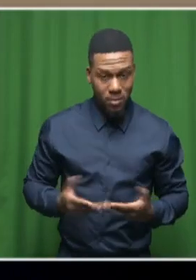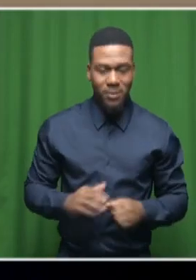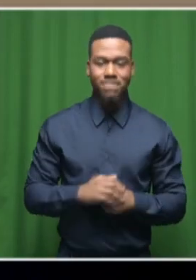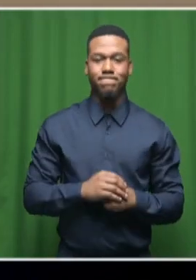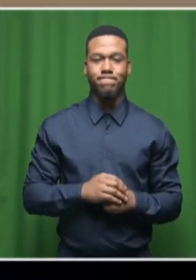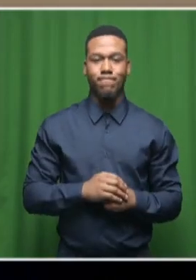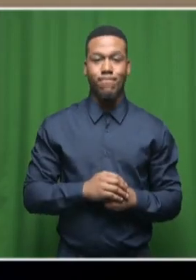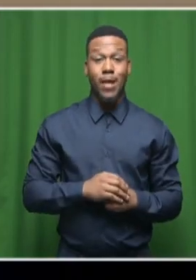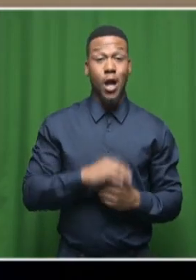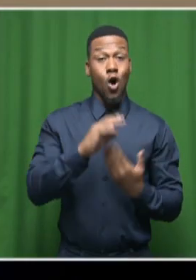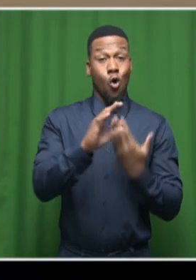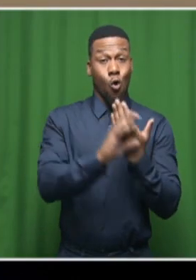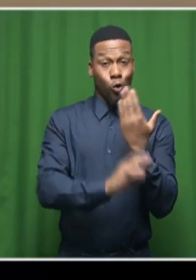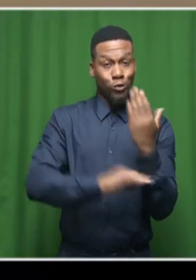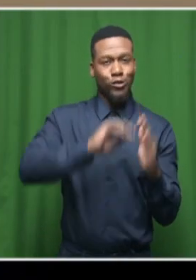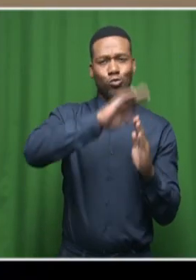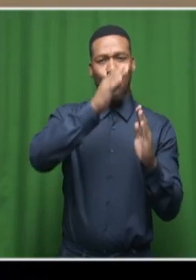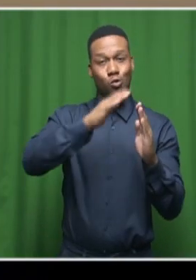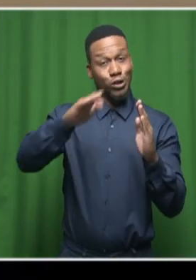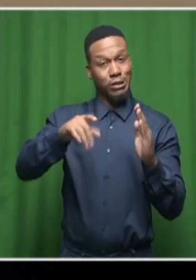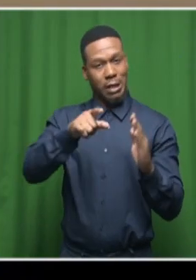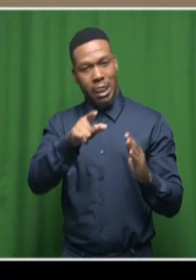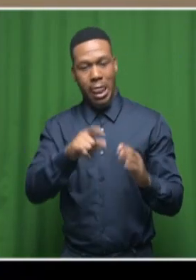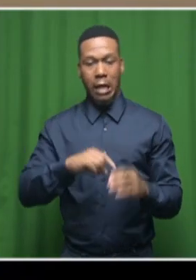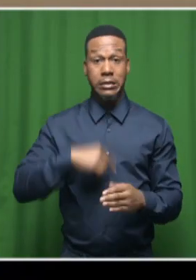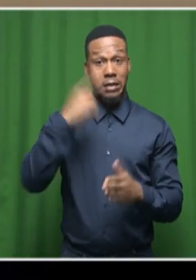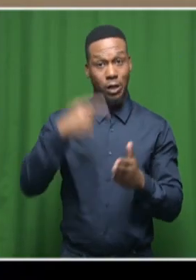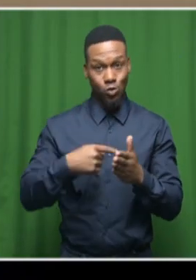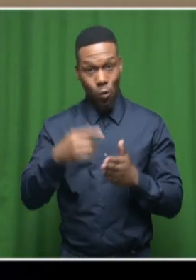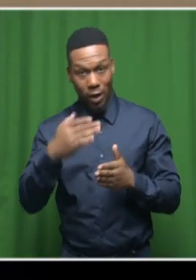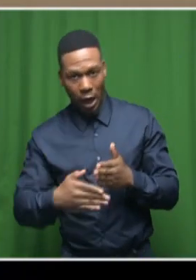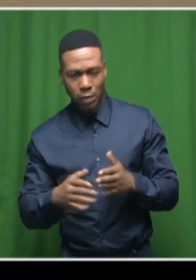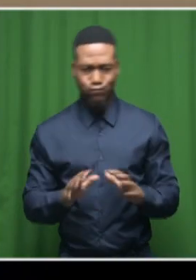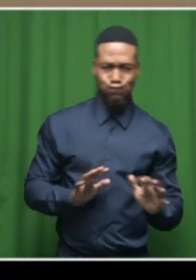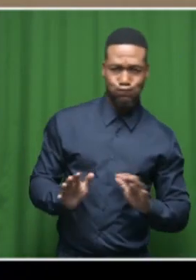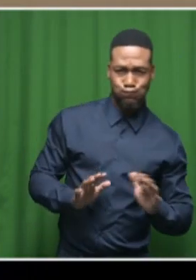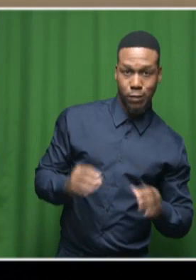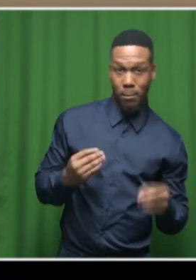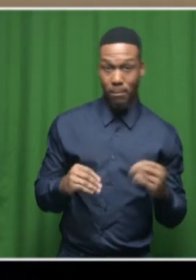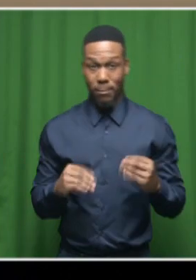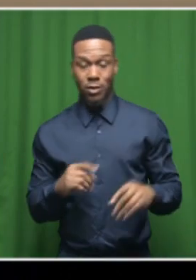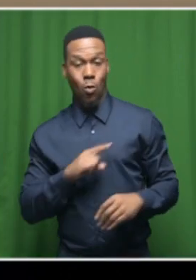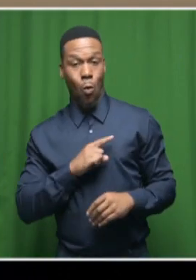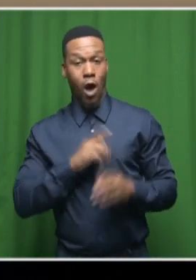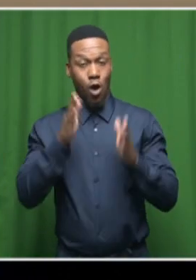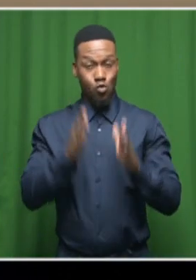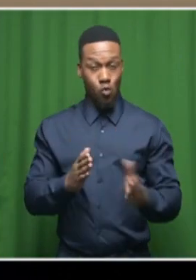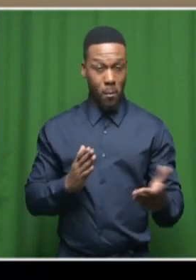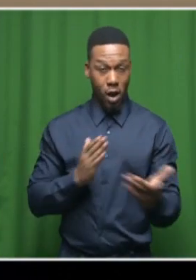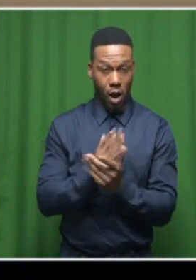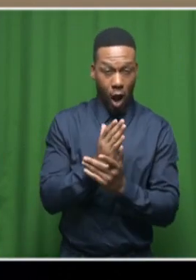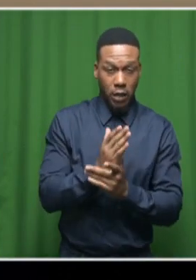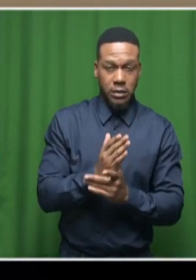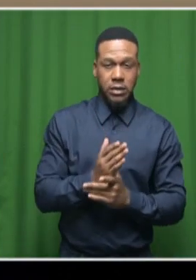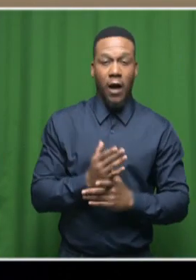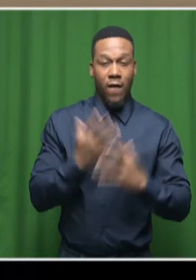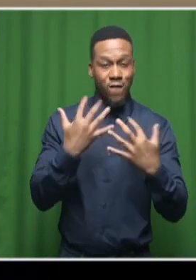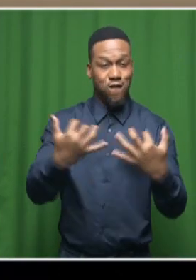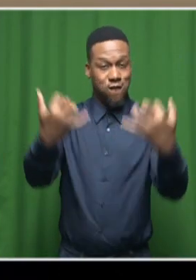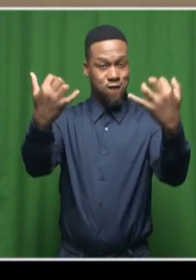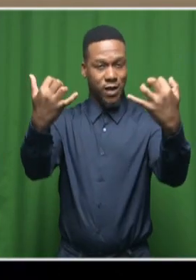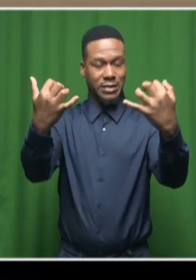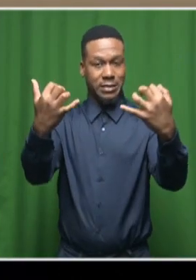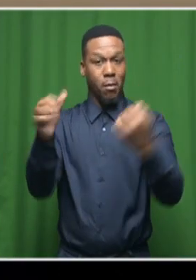The Constitution Hill in Johannesburg will be a buzz next weekend as their Human Rights Festival returns to its home ground.